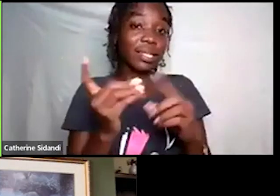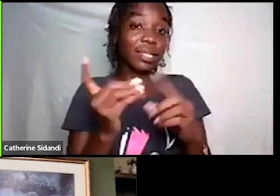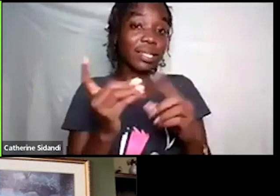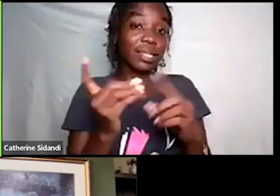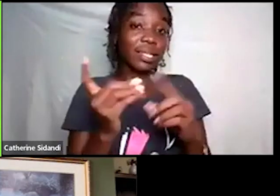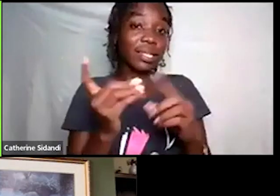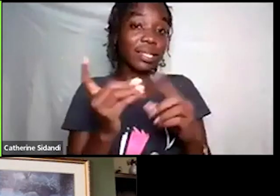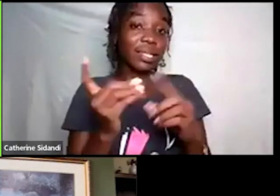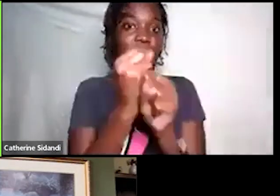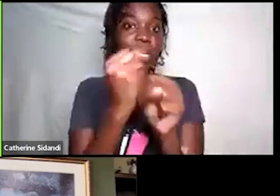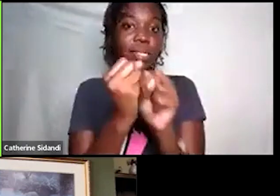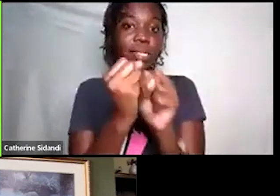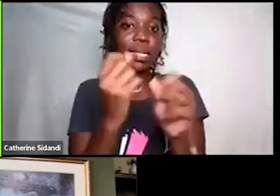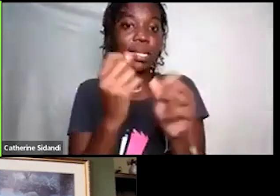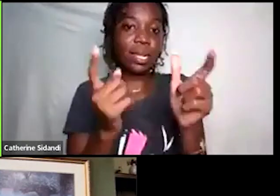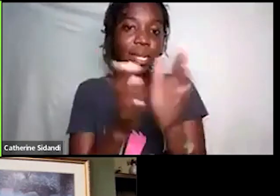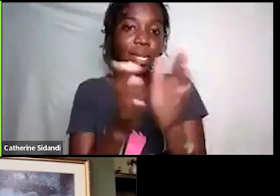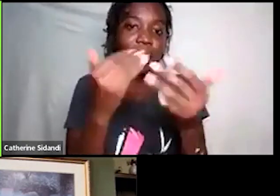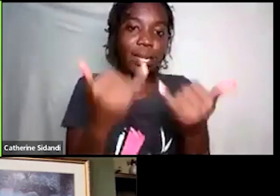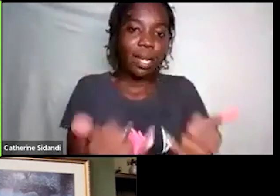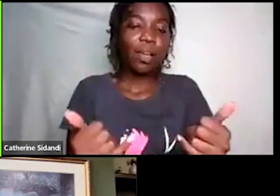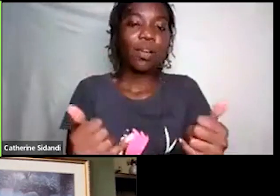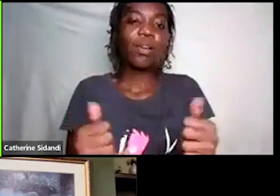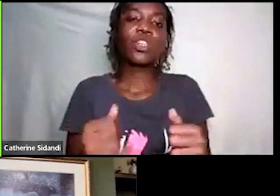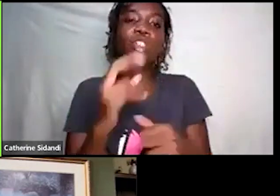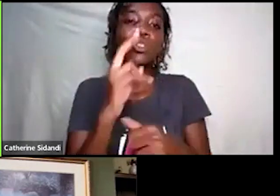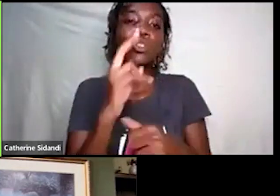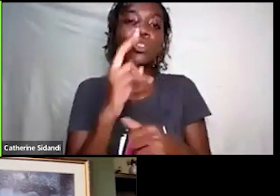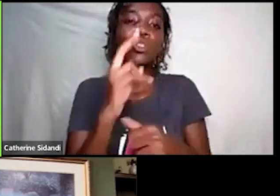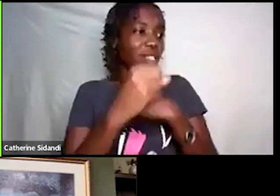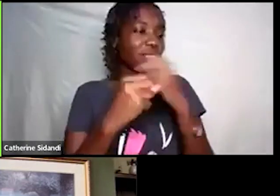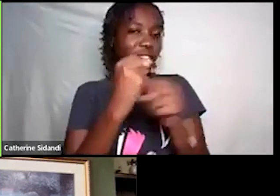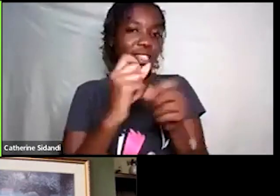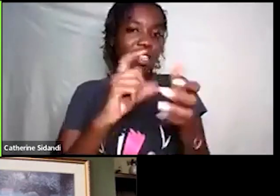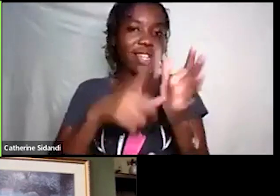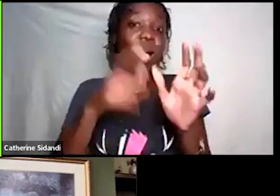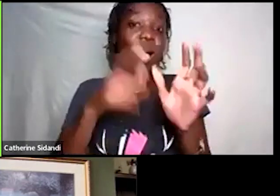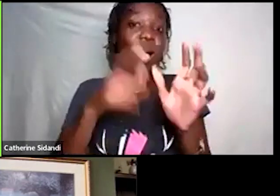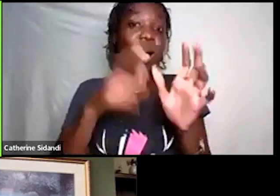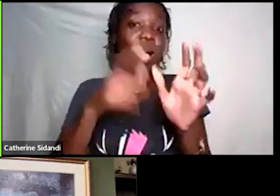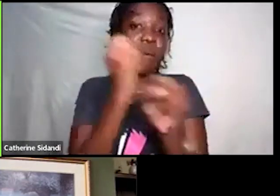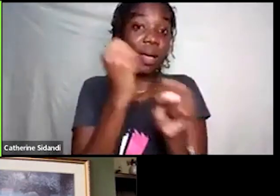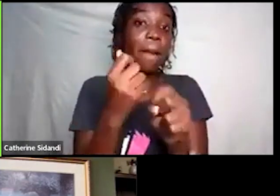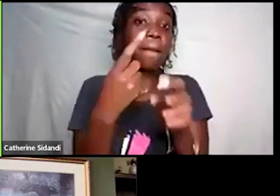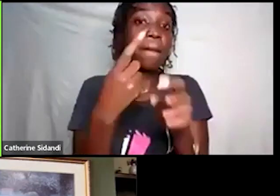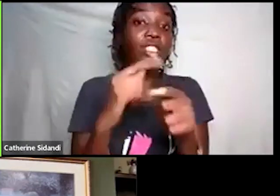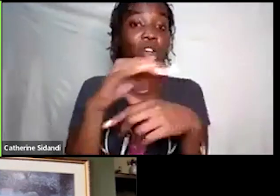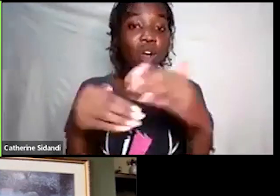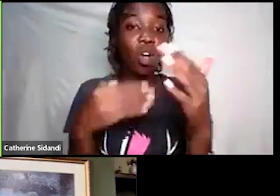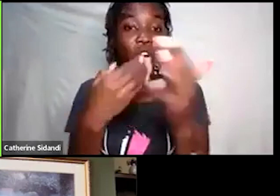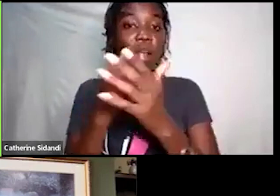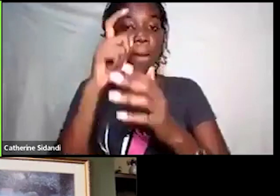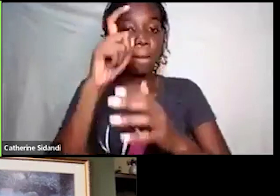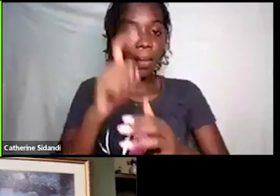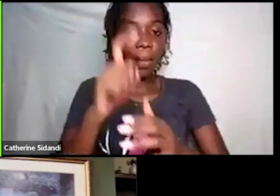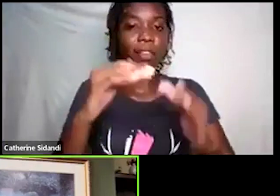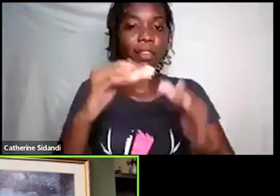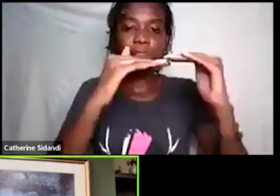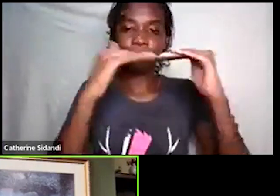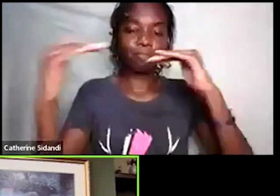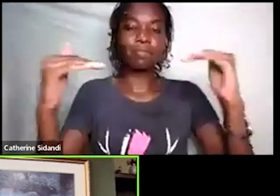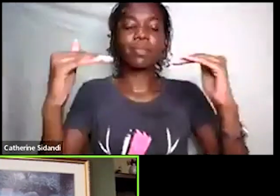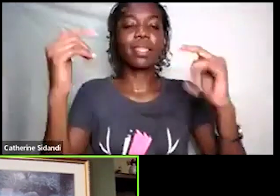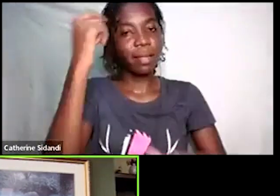marriage. Close to 2 decades later, it works, but you all have to be level-headed.